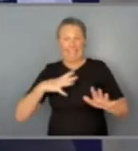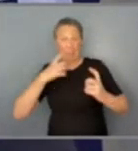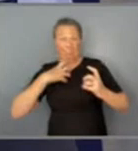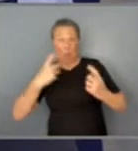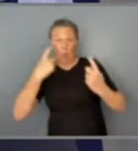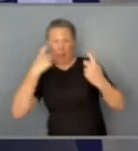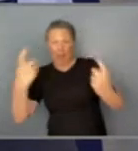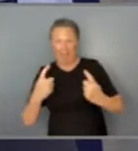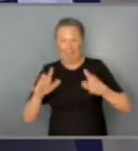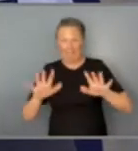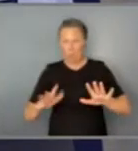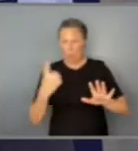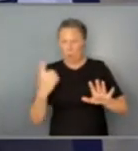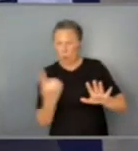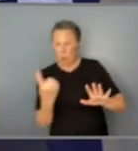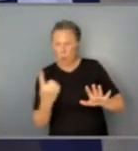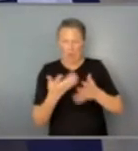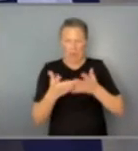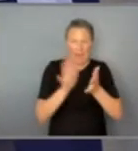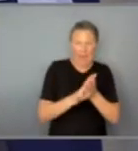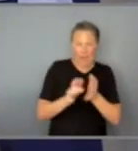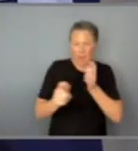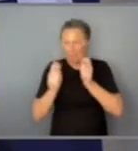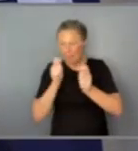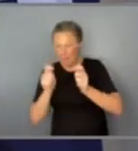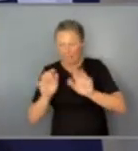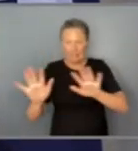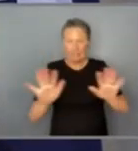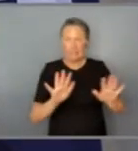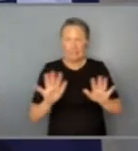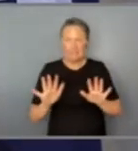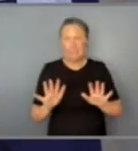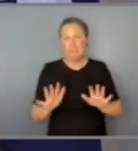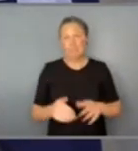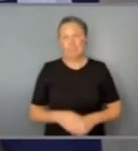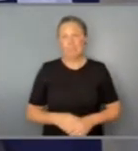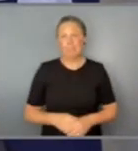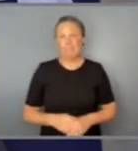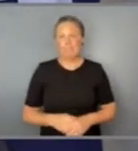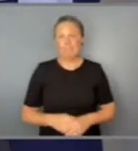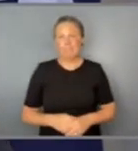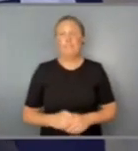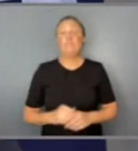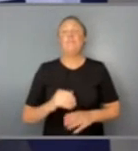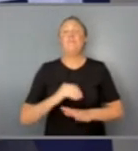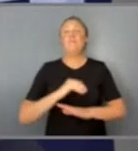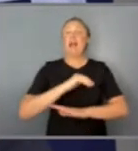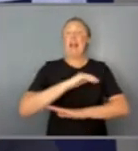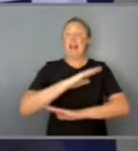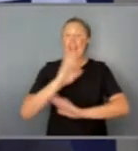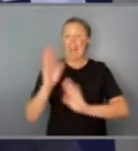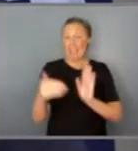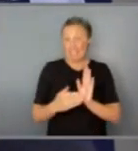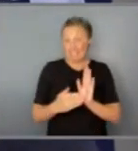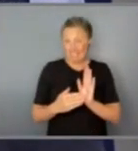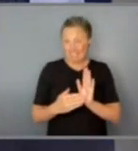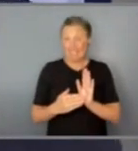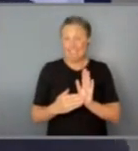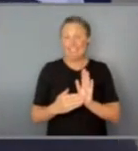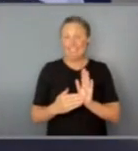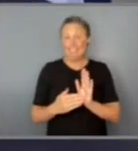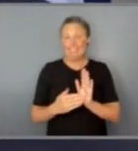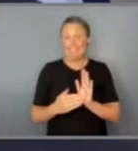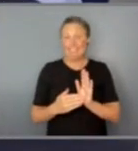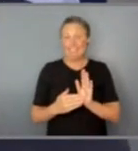individuals in self-managing and self-regulating their responses. Finally, there'll be further work done by